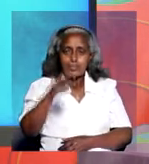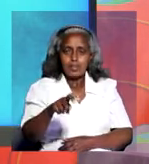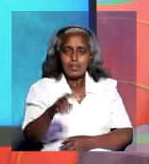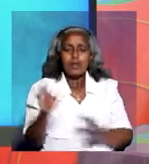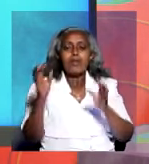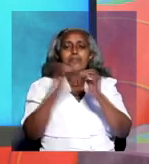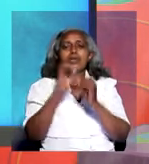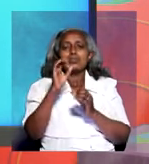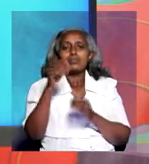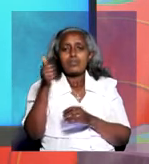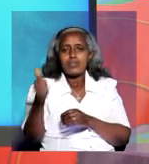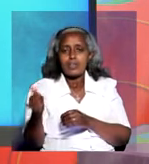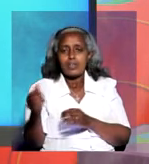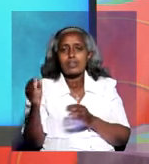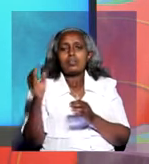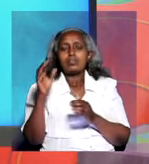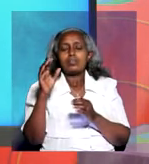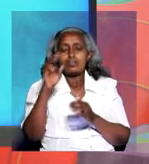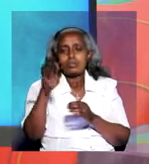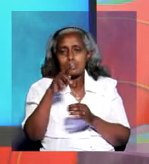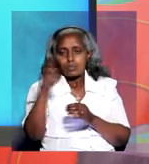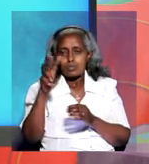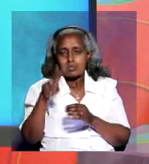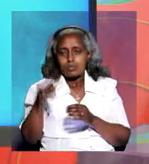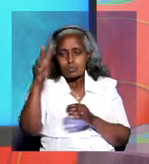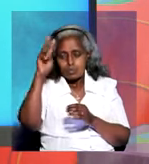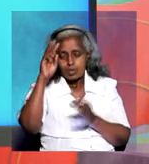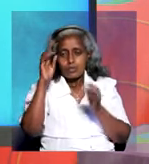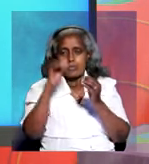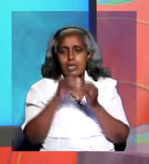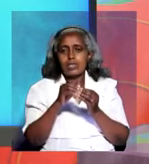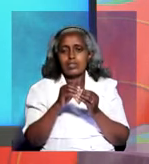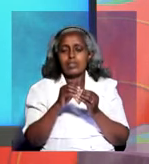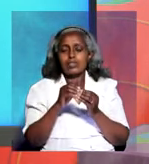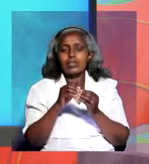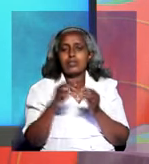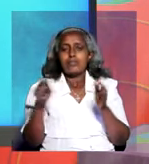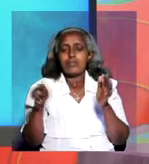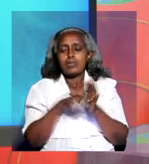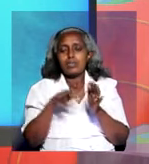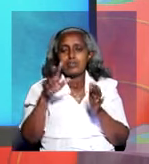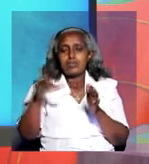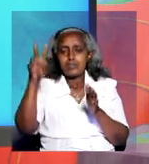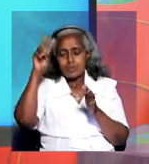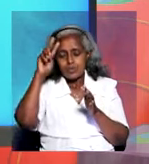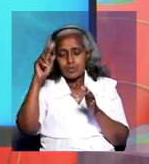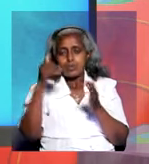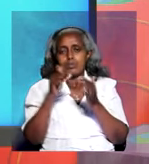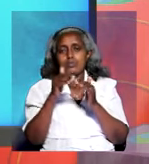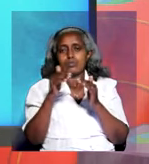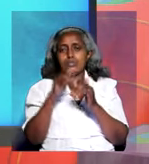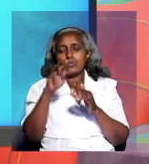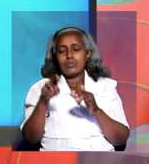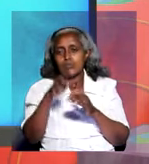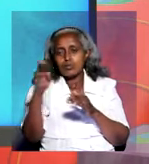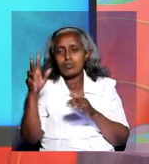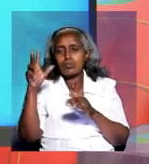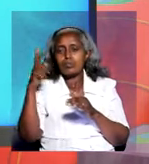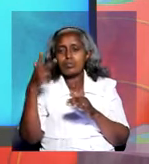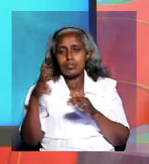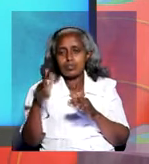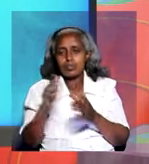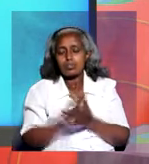need magnitude of A is the square root of 2 squared plus minus 3 squared, it gives us square root of